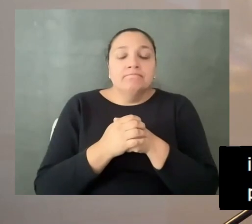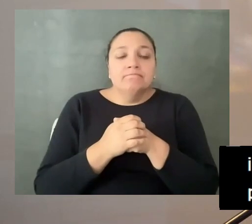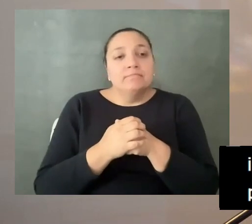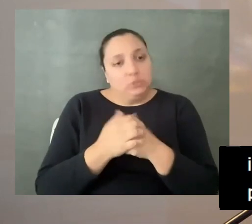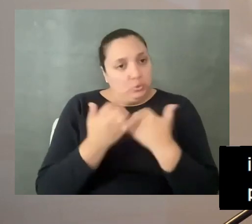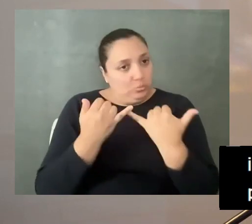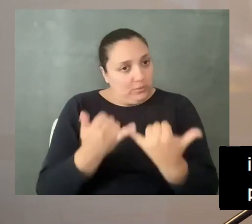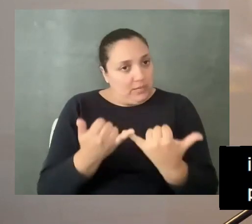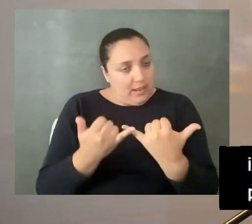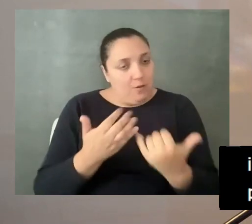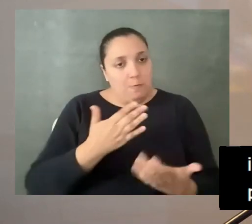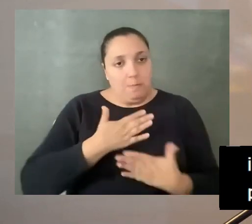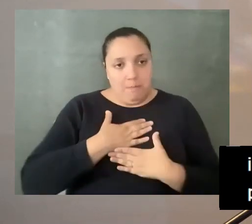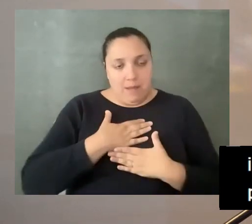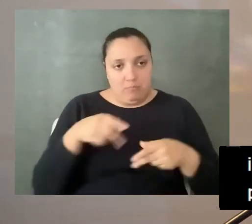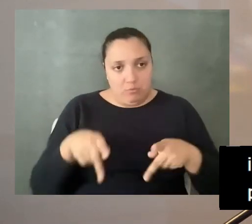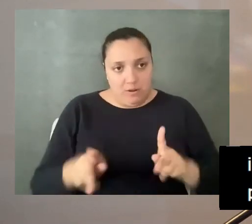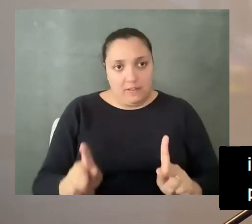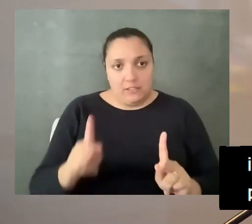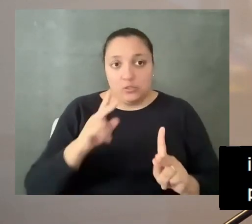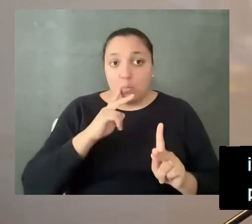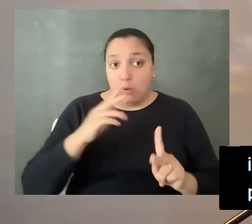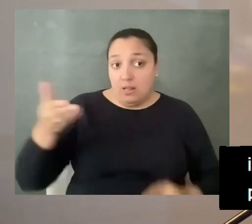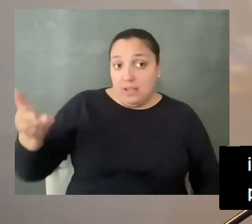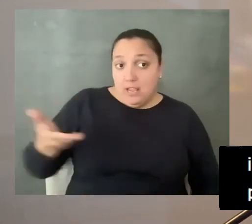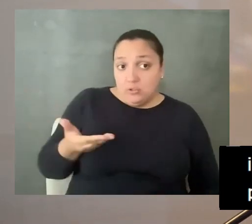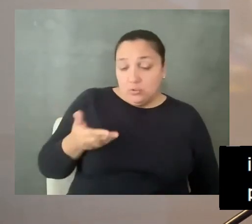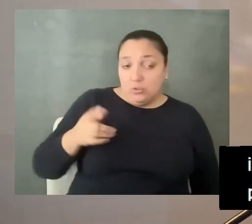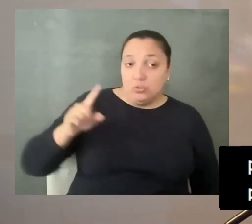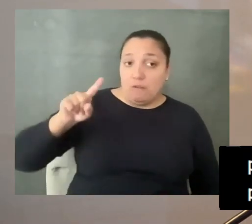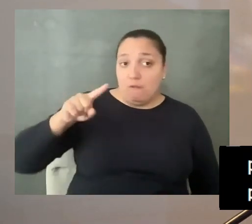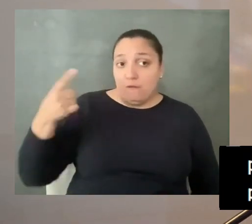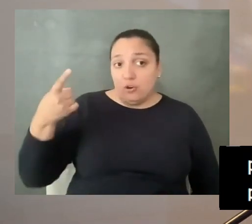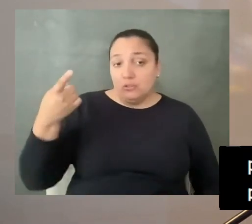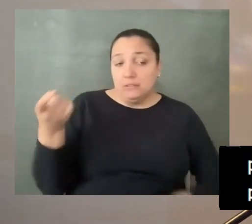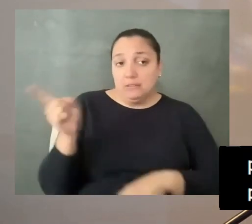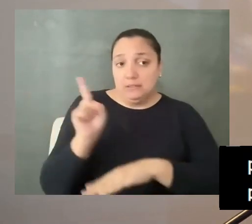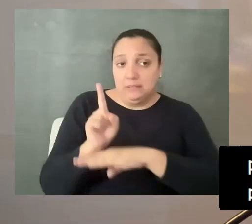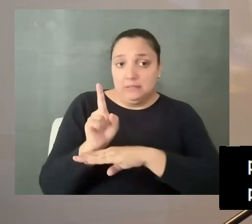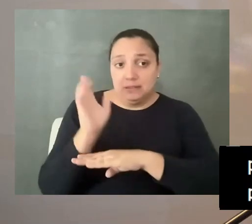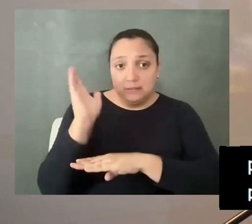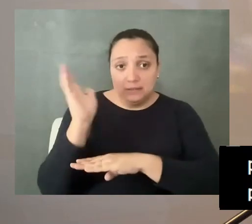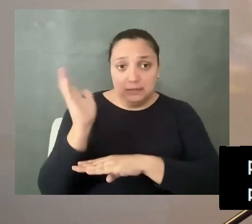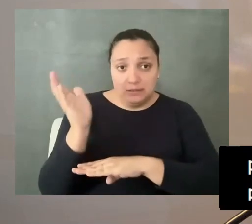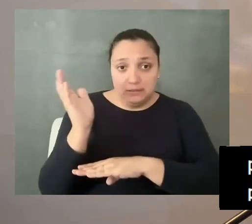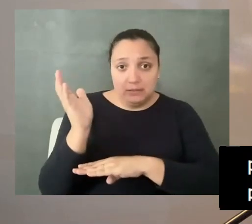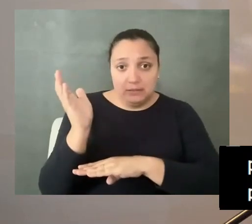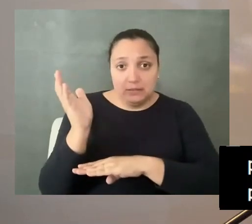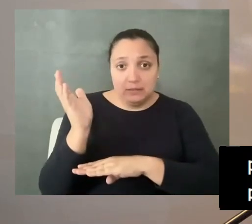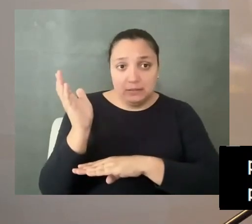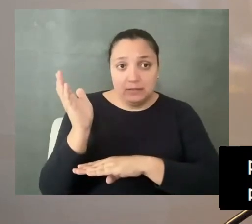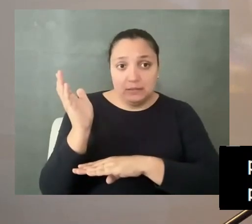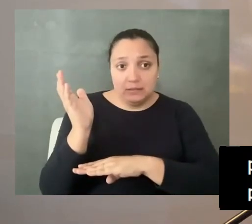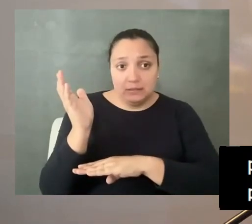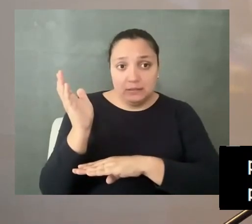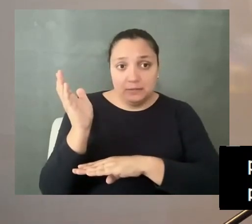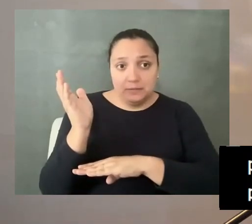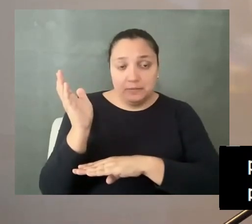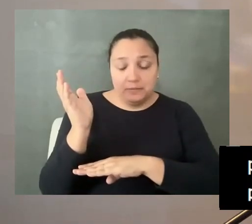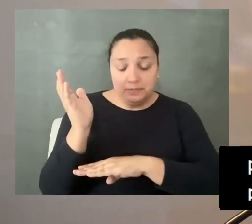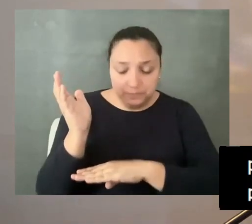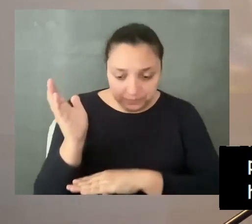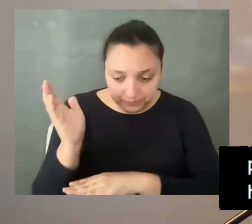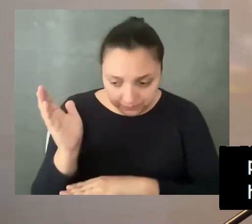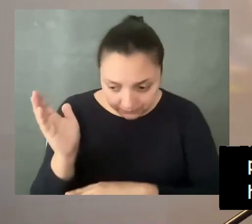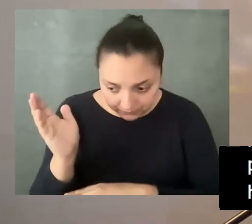privilege to introduce our first speaker, and maybe you and I will sit down I'm just gonna say, so Hope